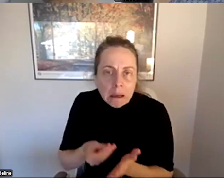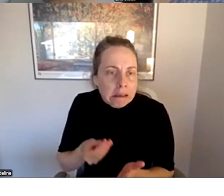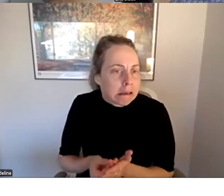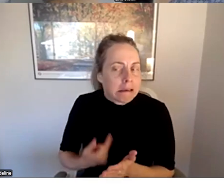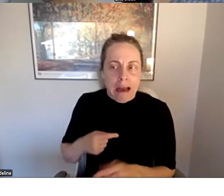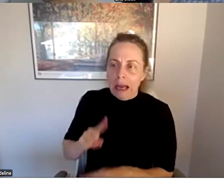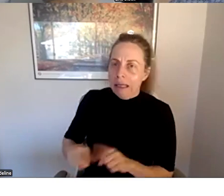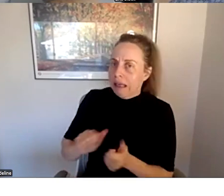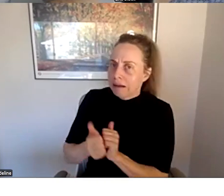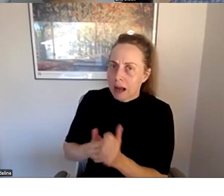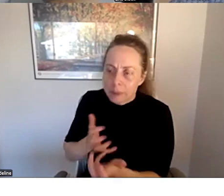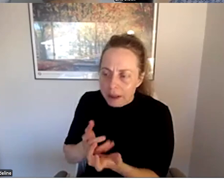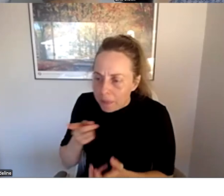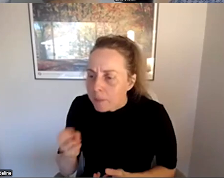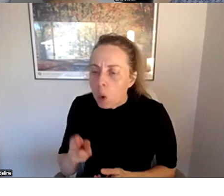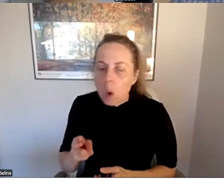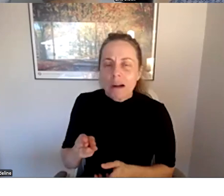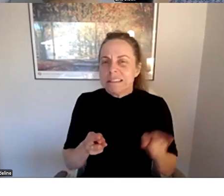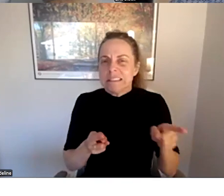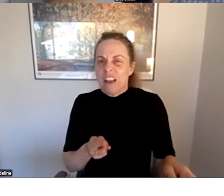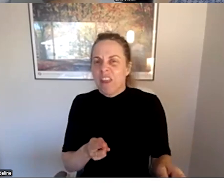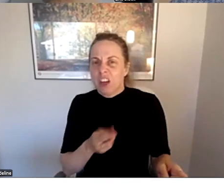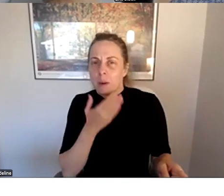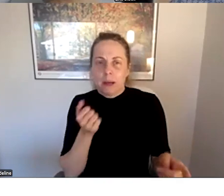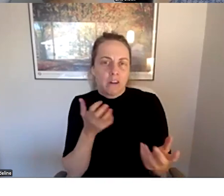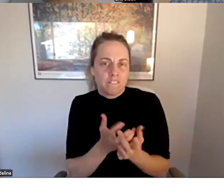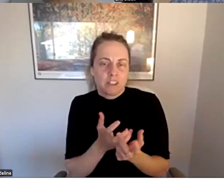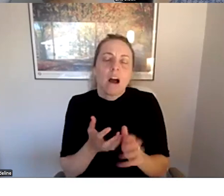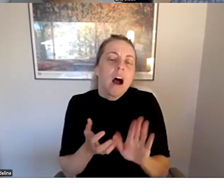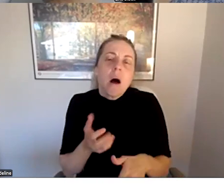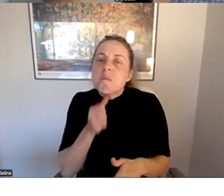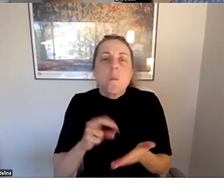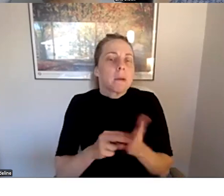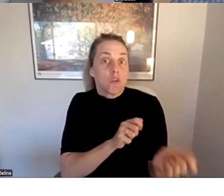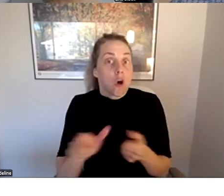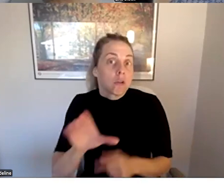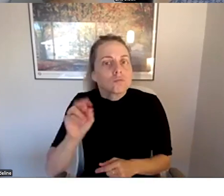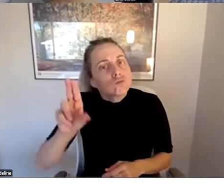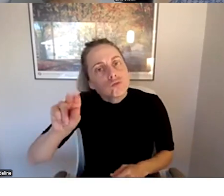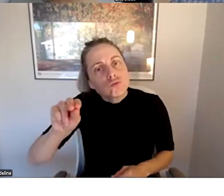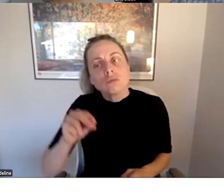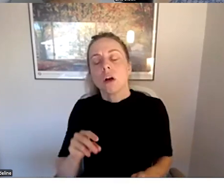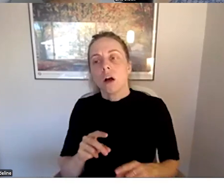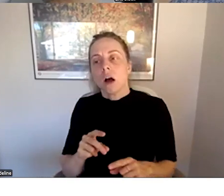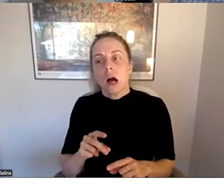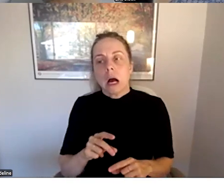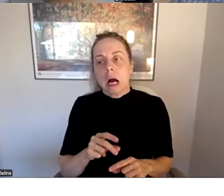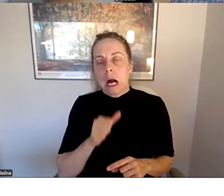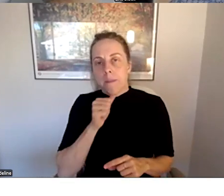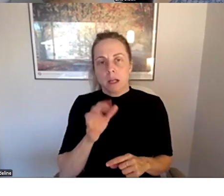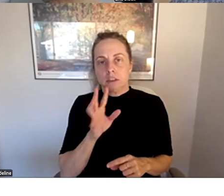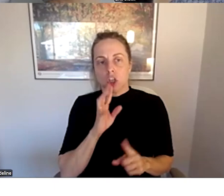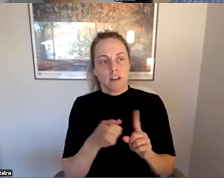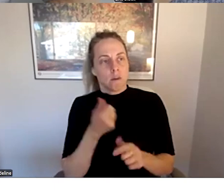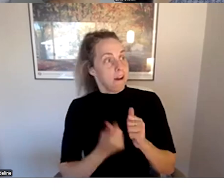is better fit. And again, you know, I'm not talking about every employer, and I'm not talking from a standpoint from everybody